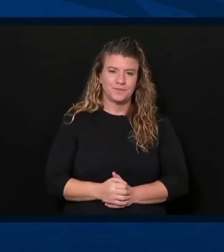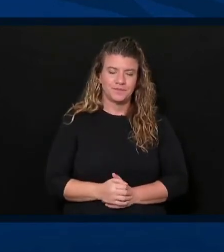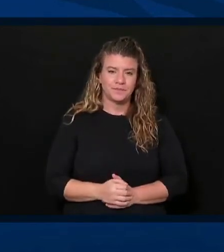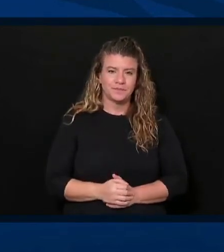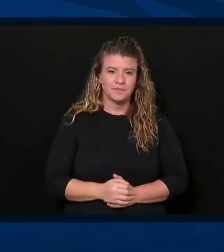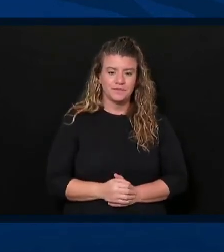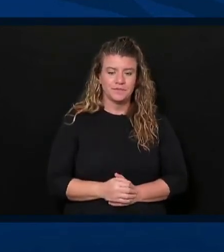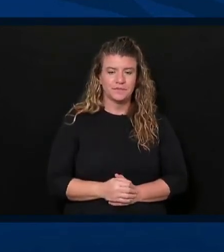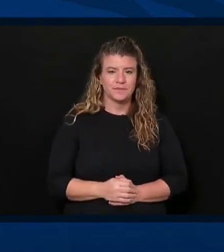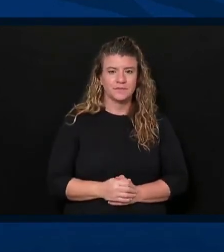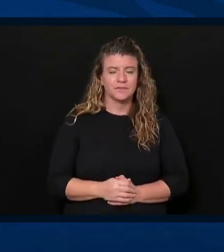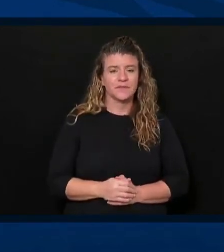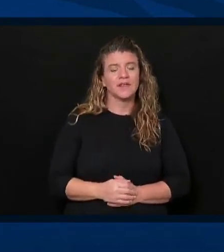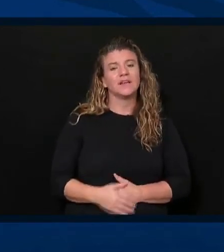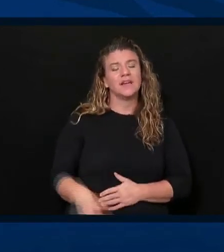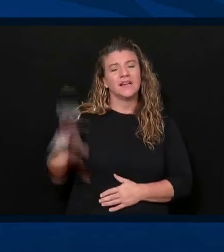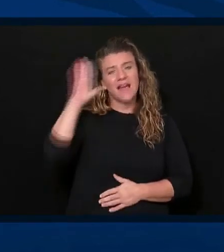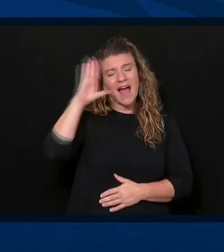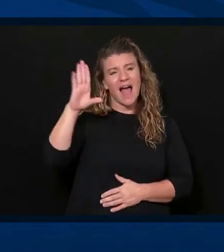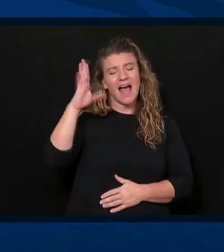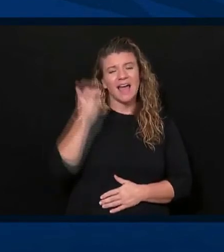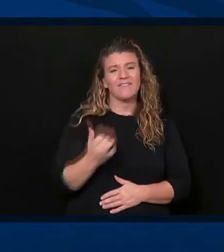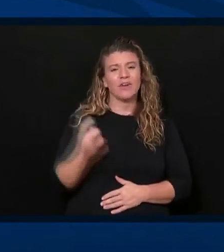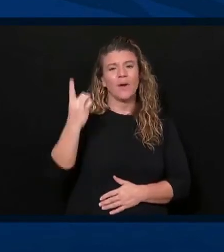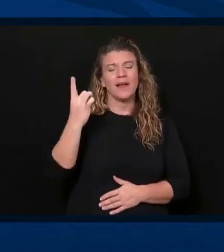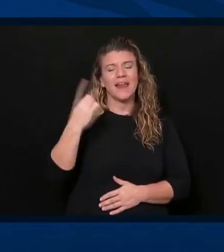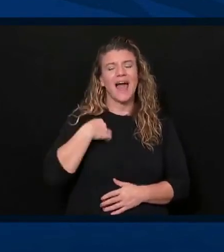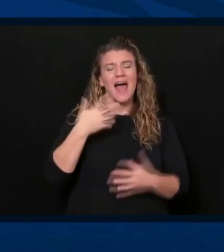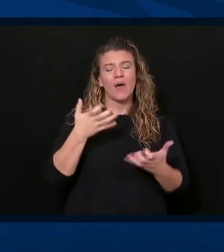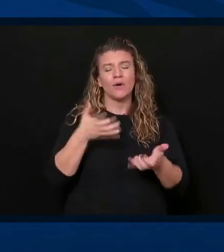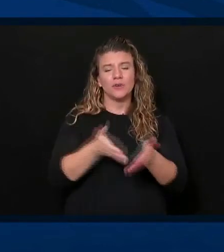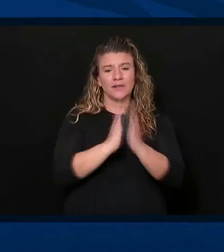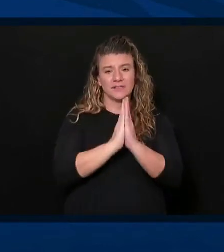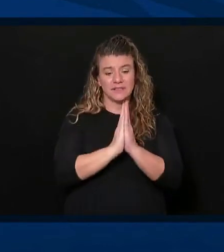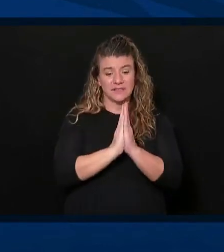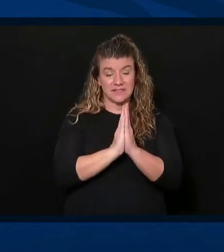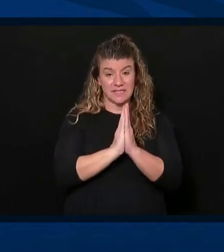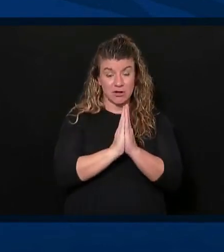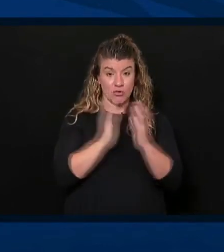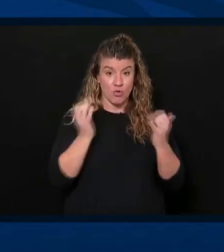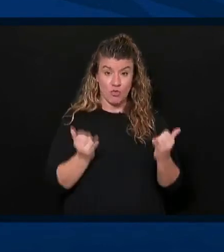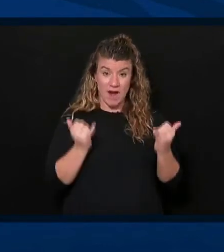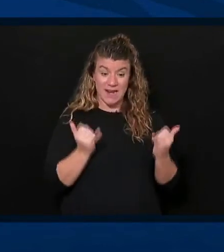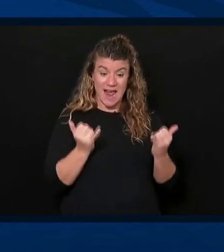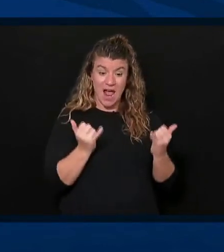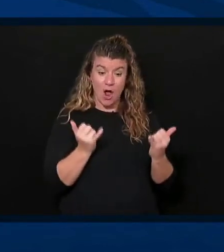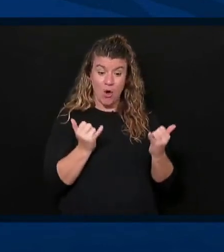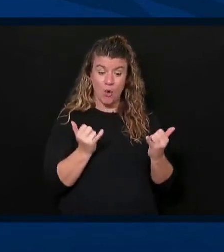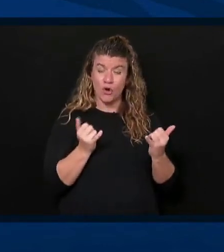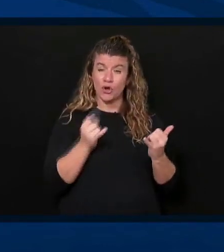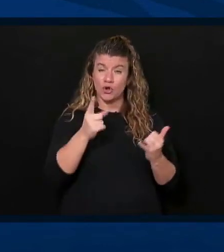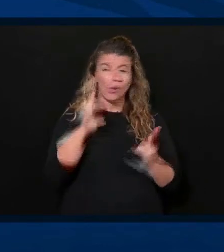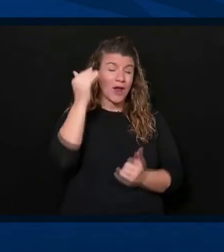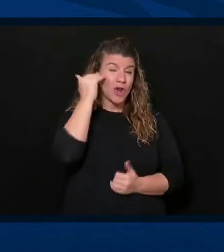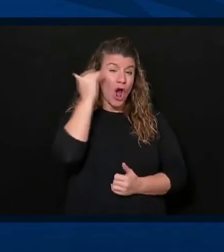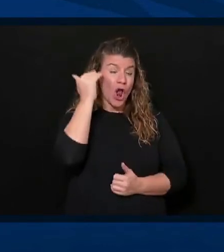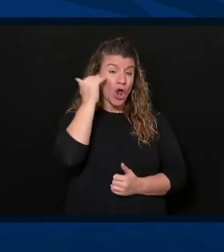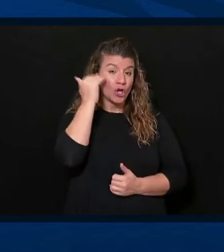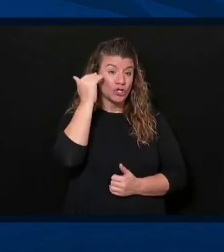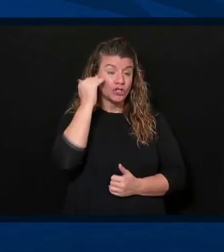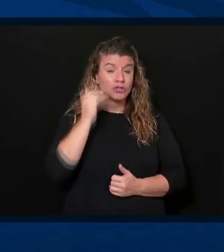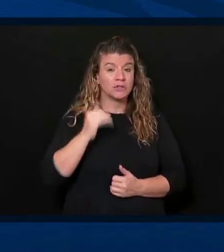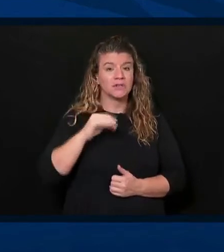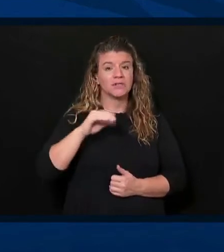Hi, Governor. Thanks all. I wanted to ask, at this point, do you acknowledge Joe